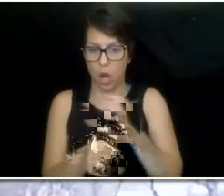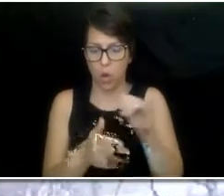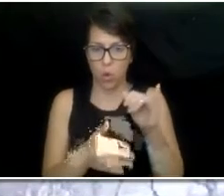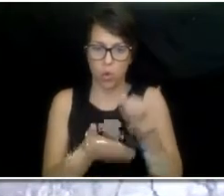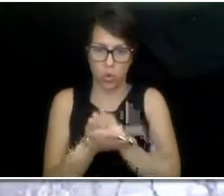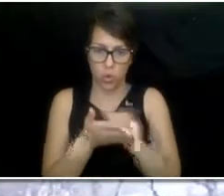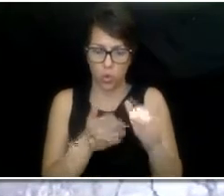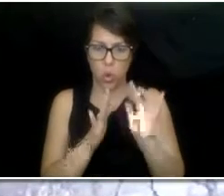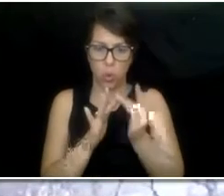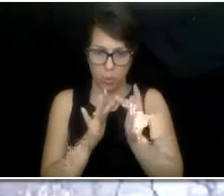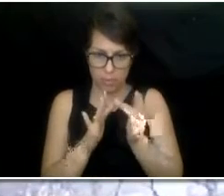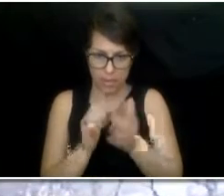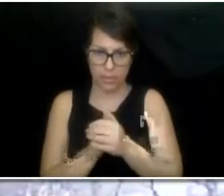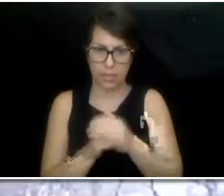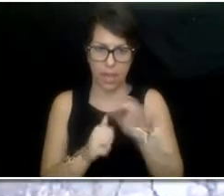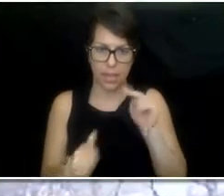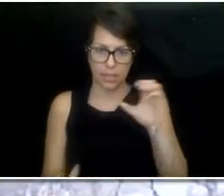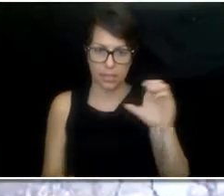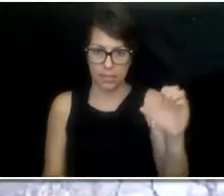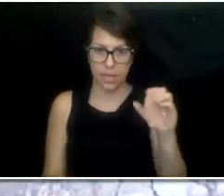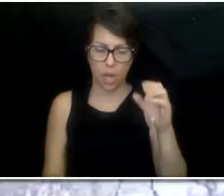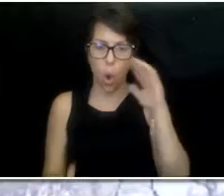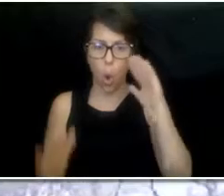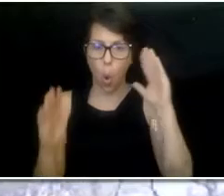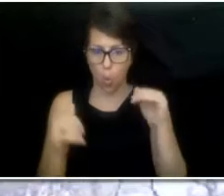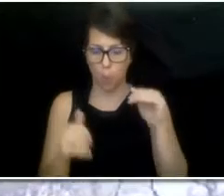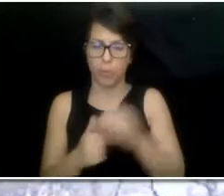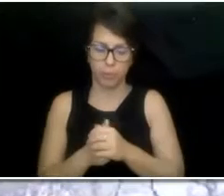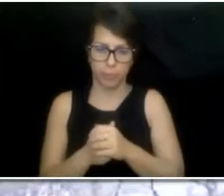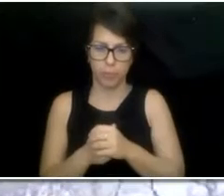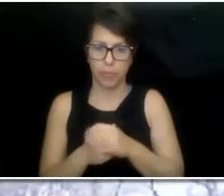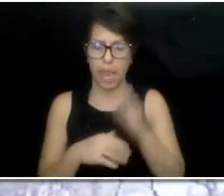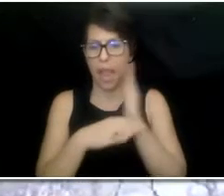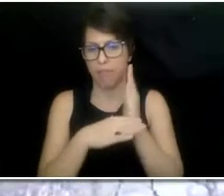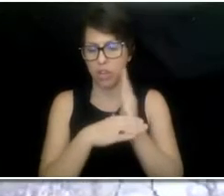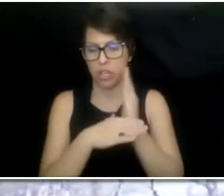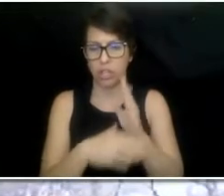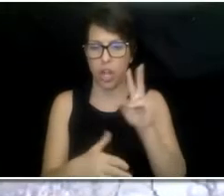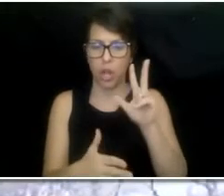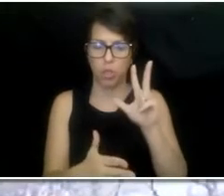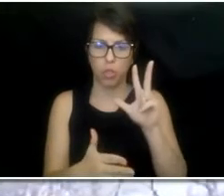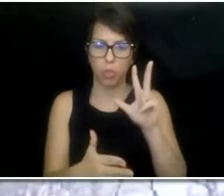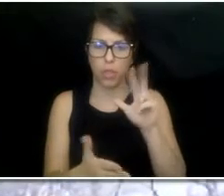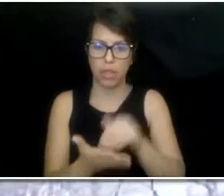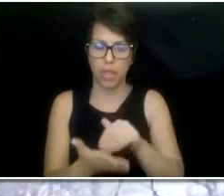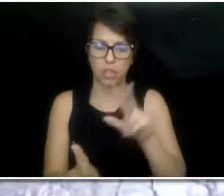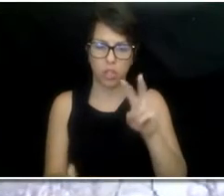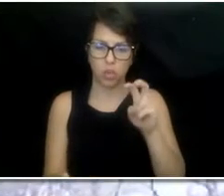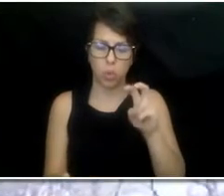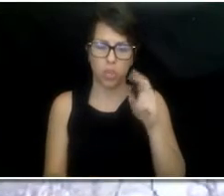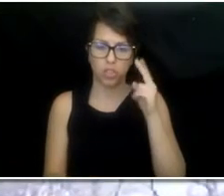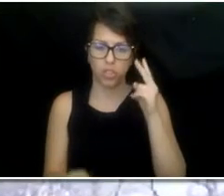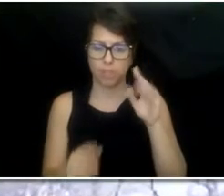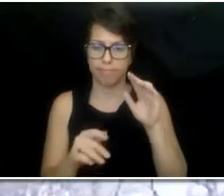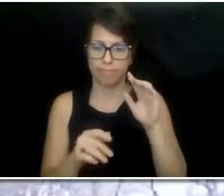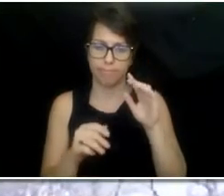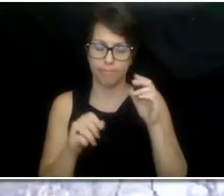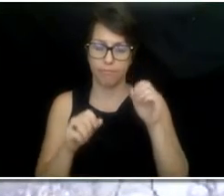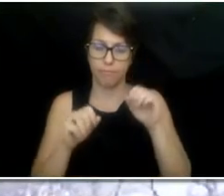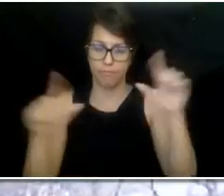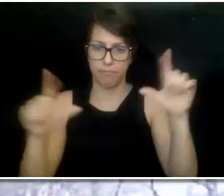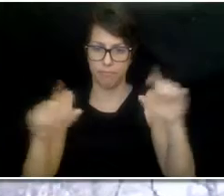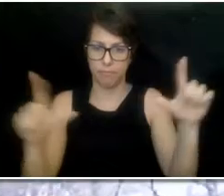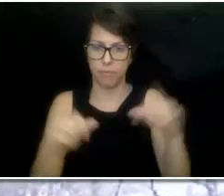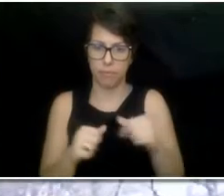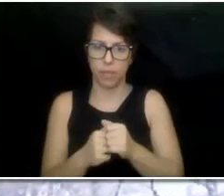are scheduled to be released regularly right now and we have seen a Contin and we have seen continued direct impacts